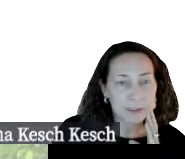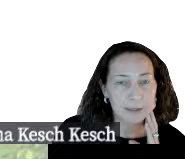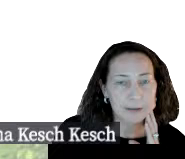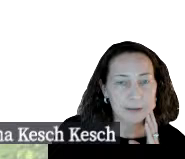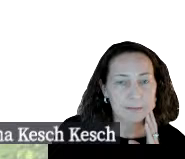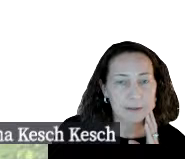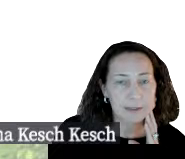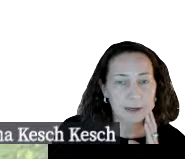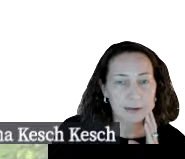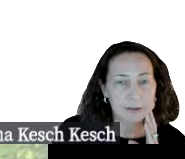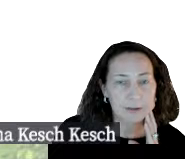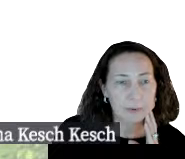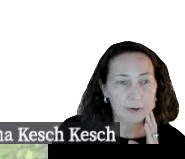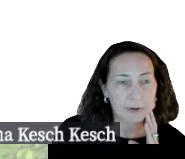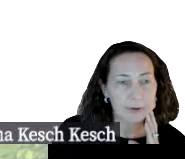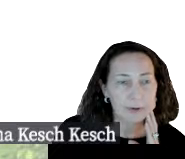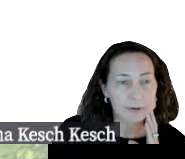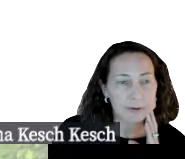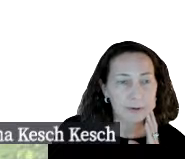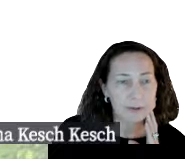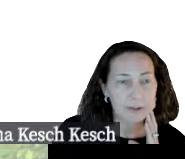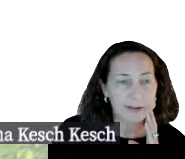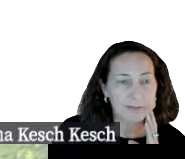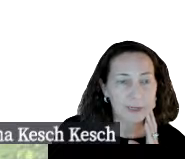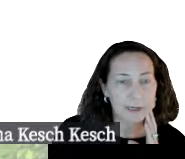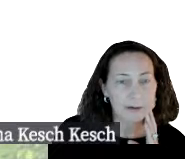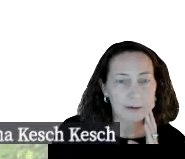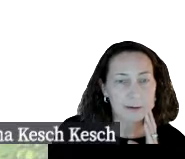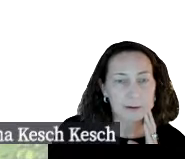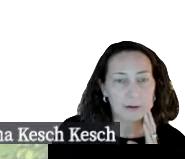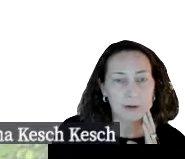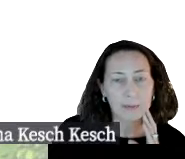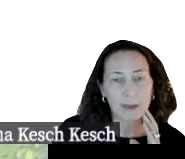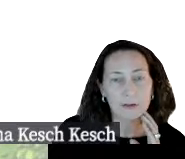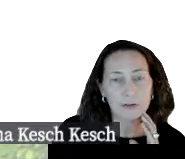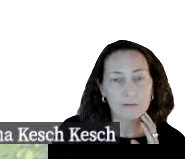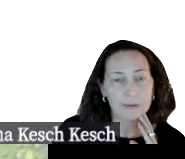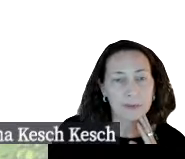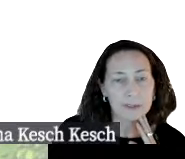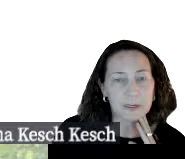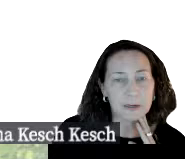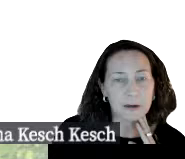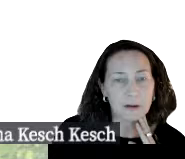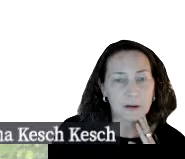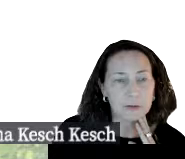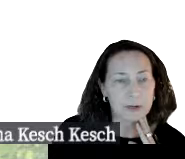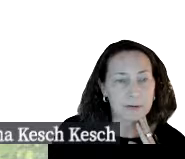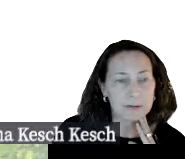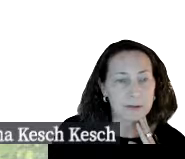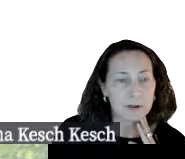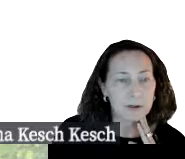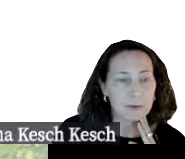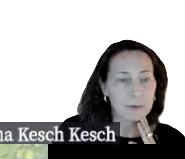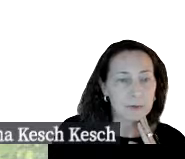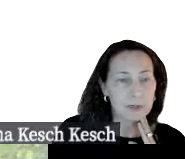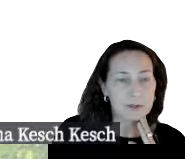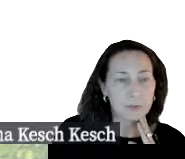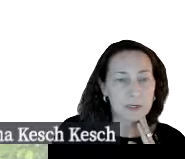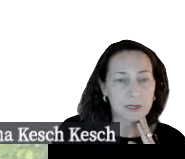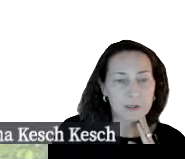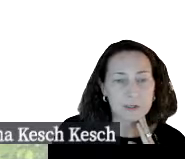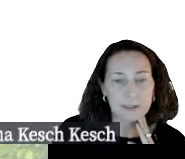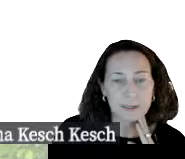the details of the second interpreter during the live meeting. You can manage their visibility and audio channels through